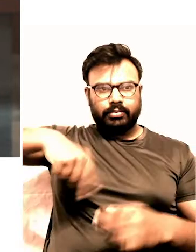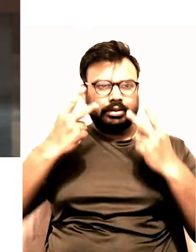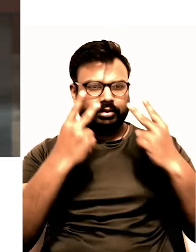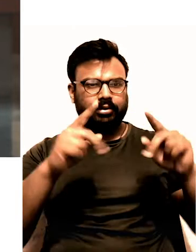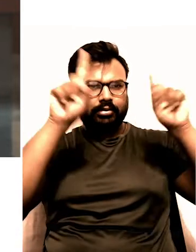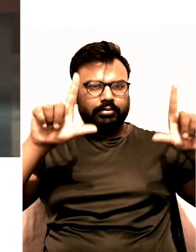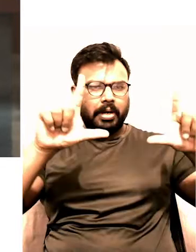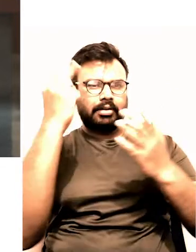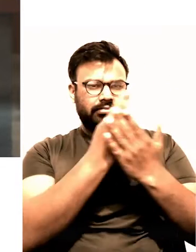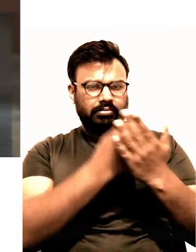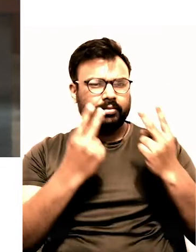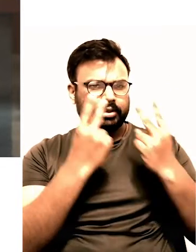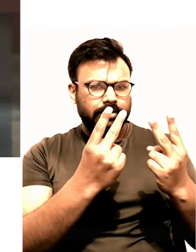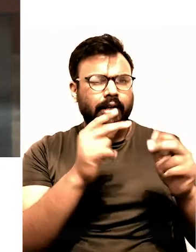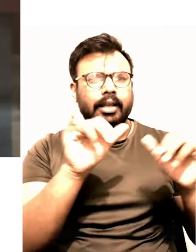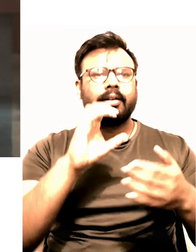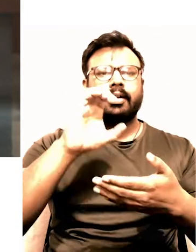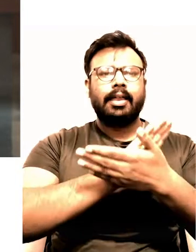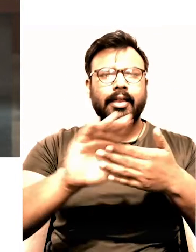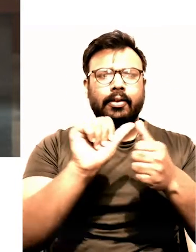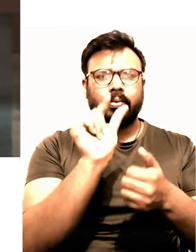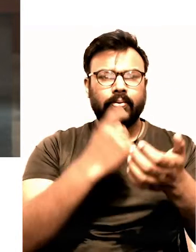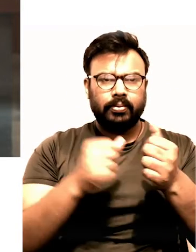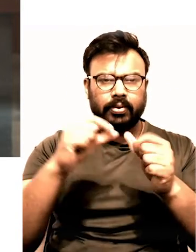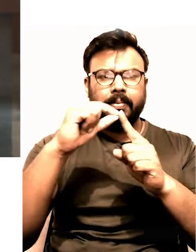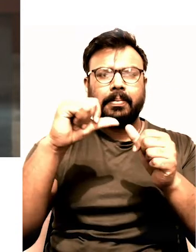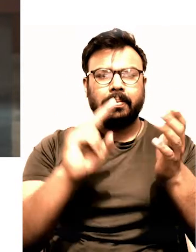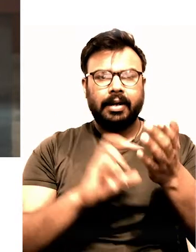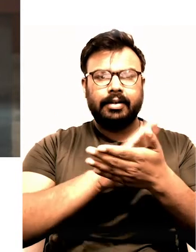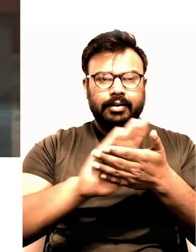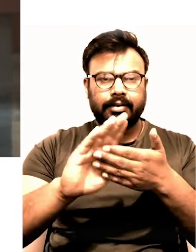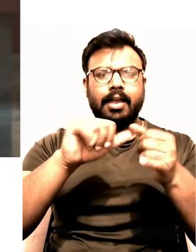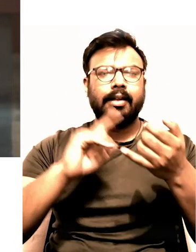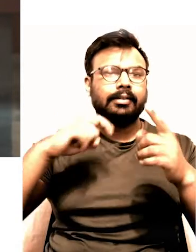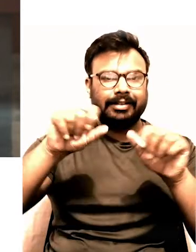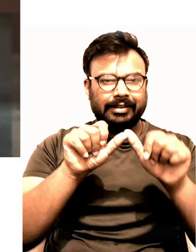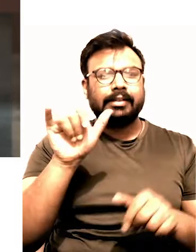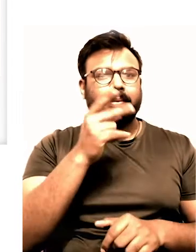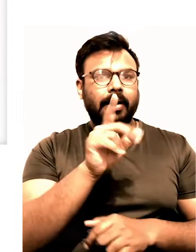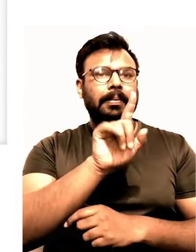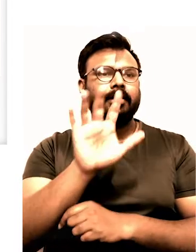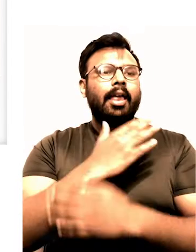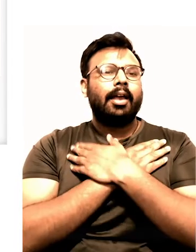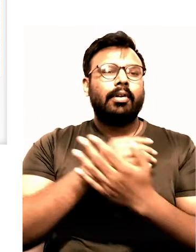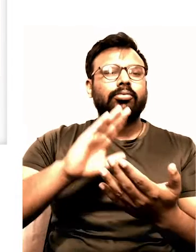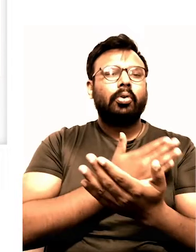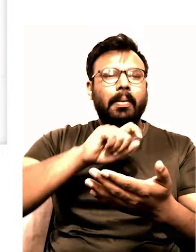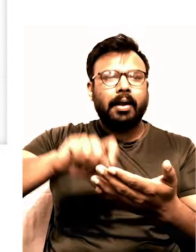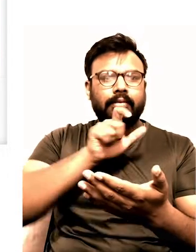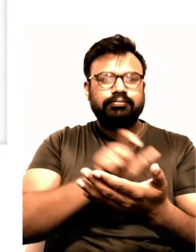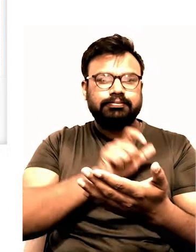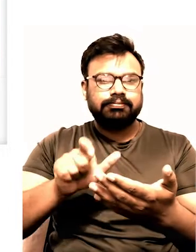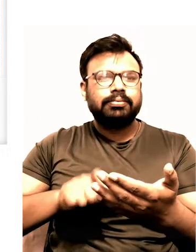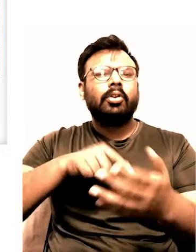thief, composed by the Kashmiri poet Bilhana in the 11th century. This painting is part